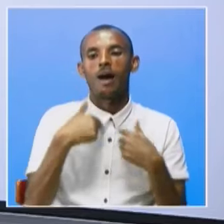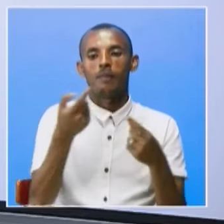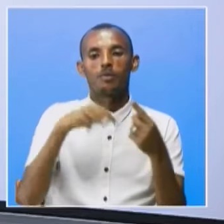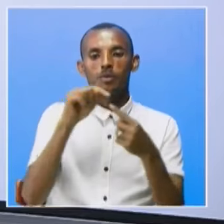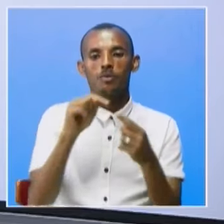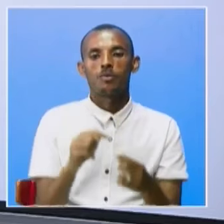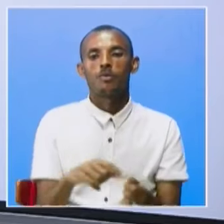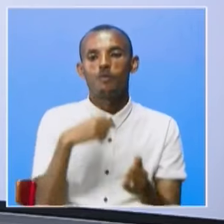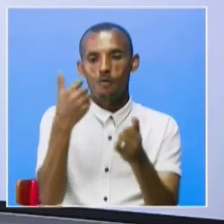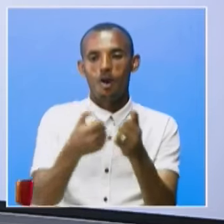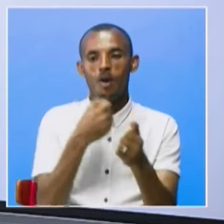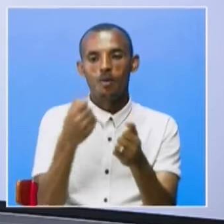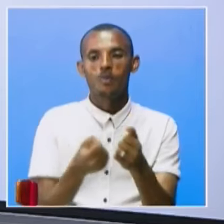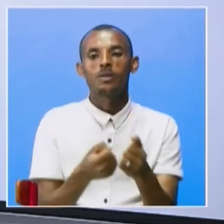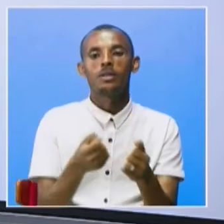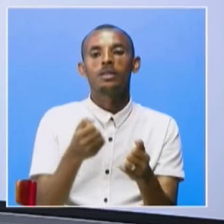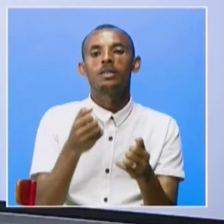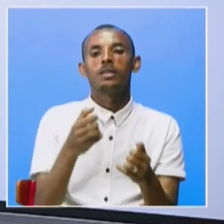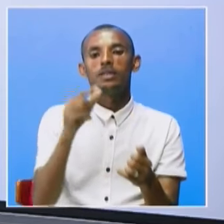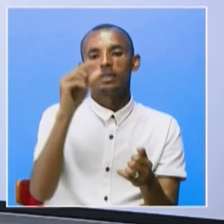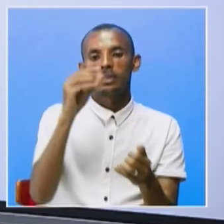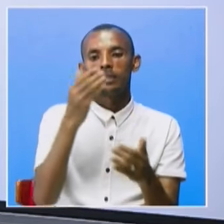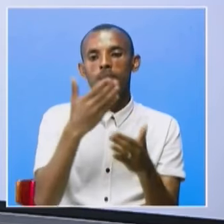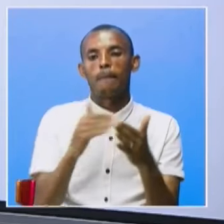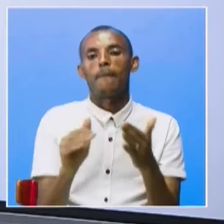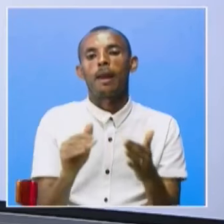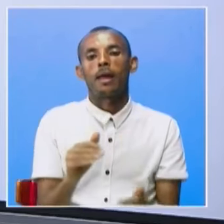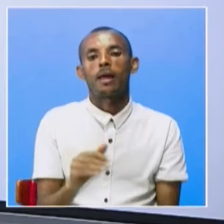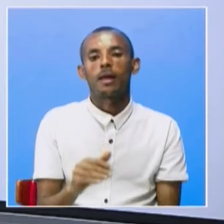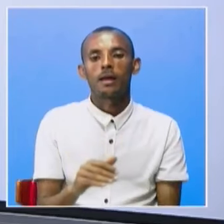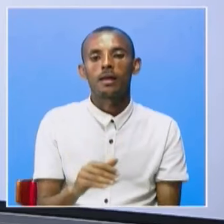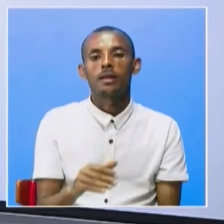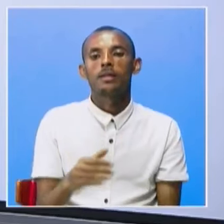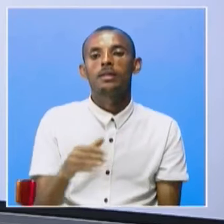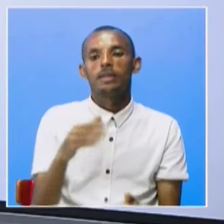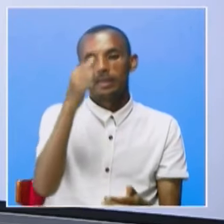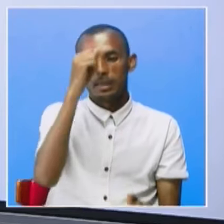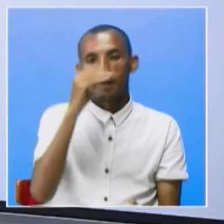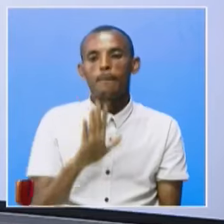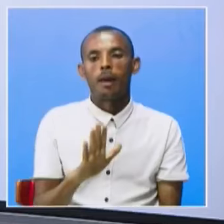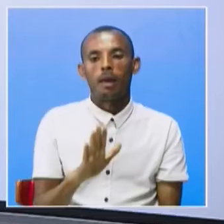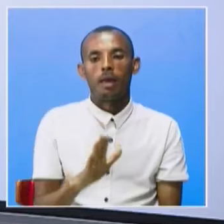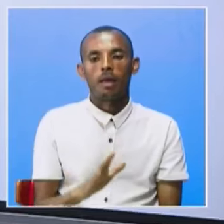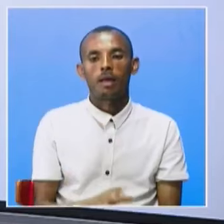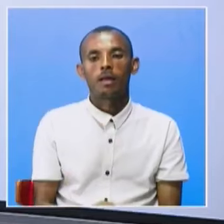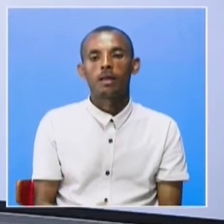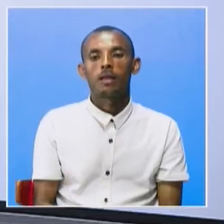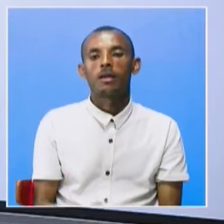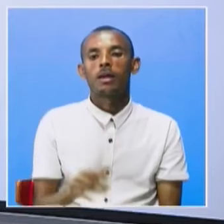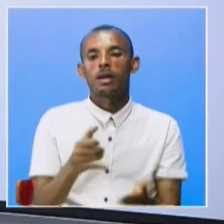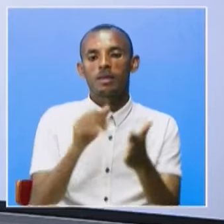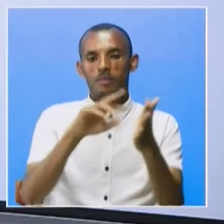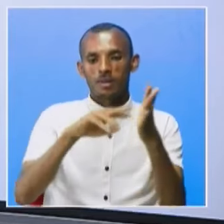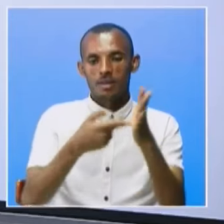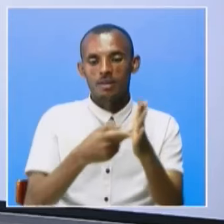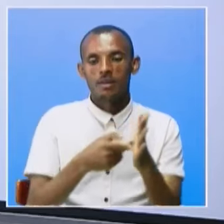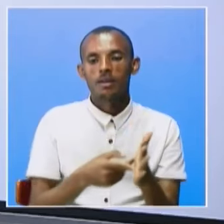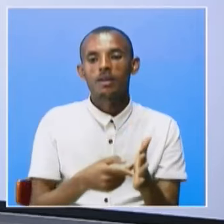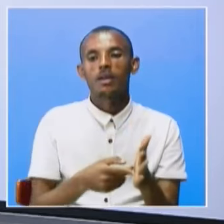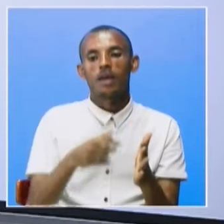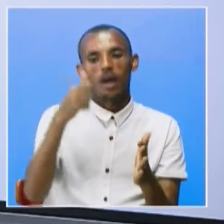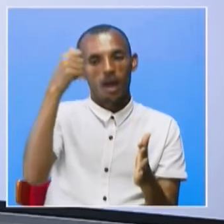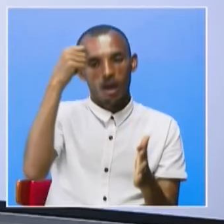Look, somebody, yes, somebody, which means it can be a girl or a